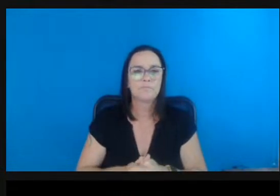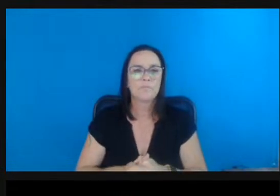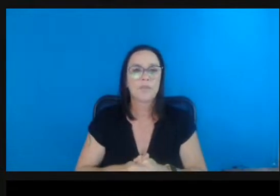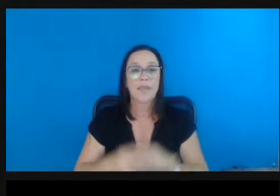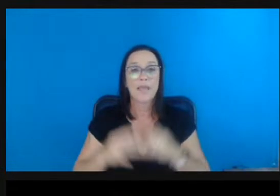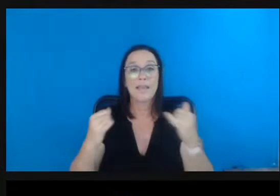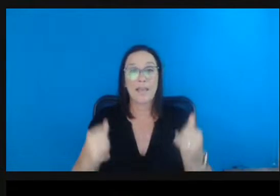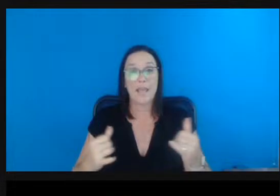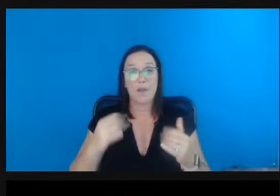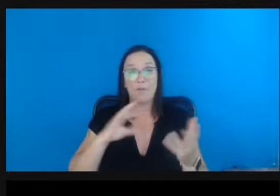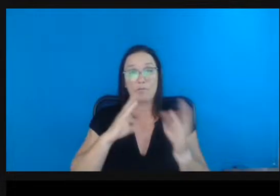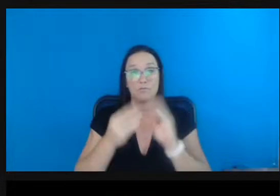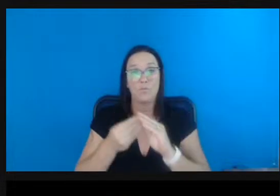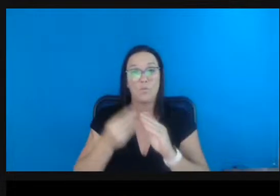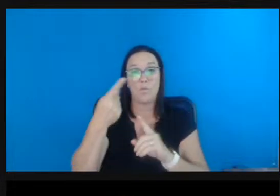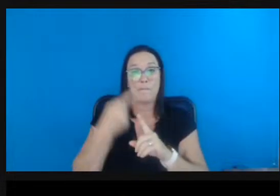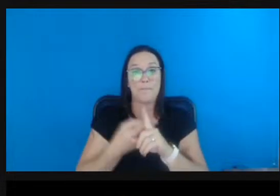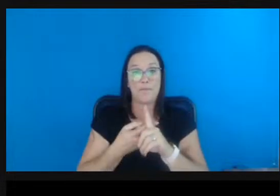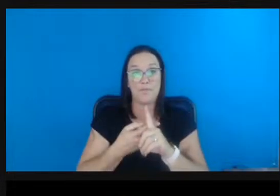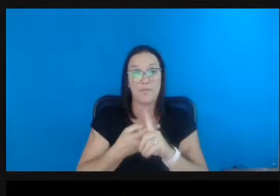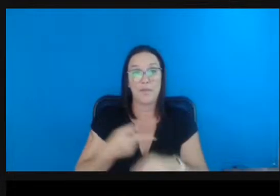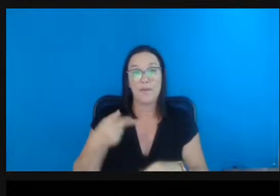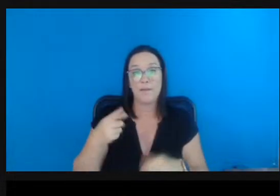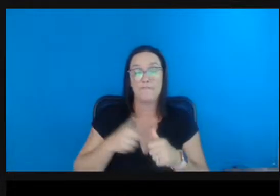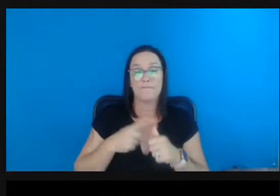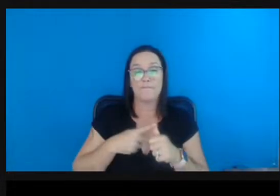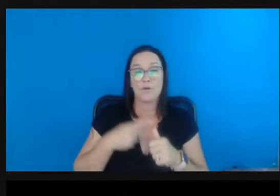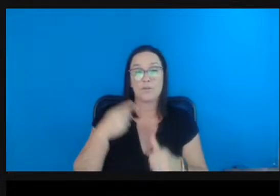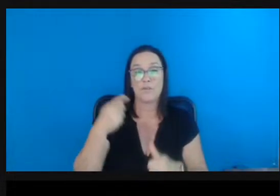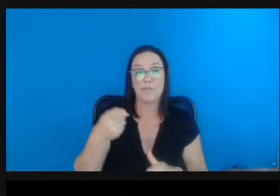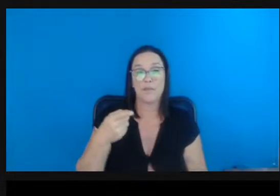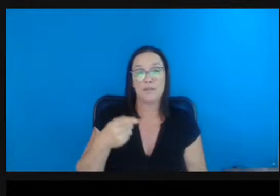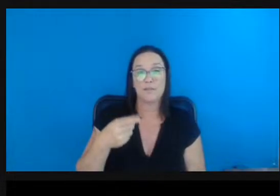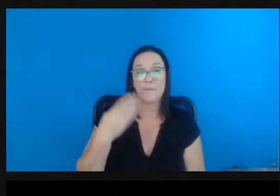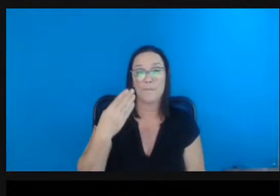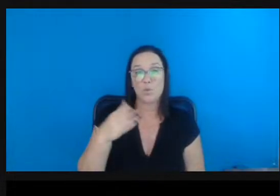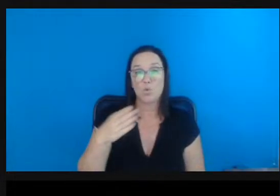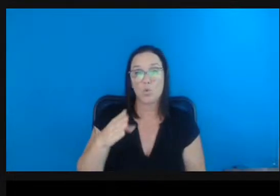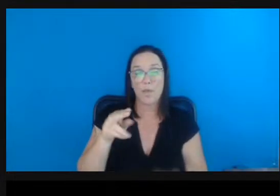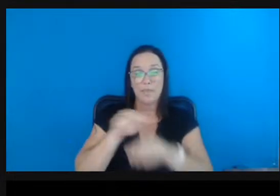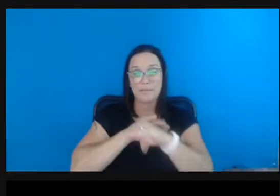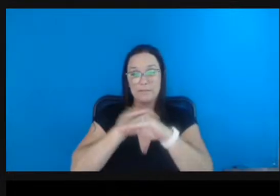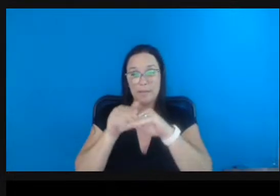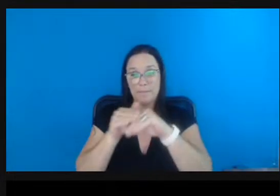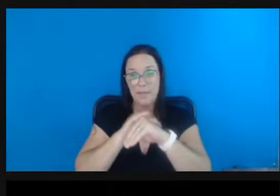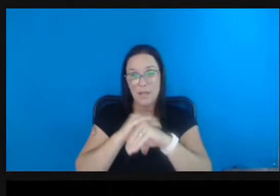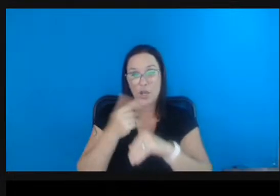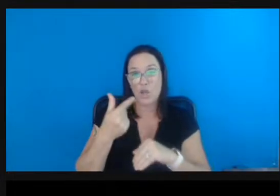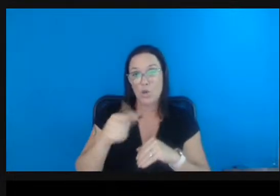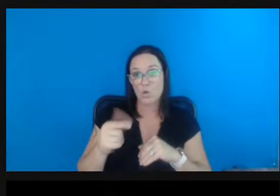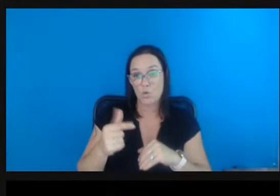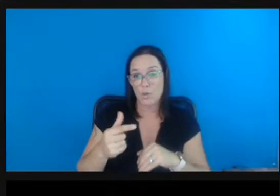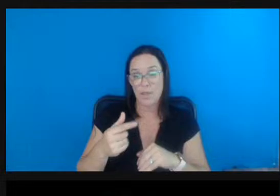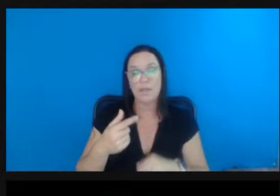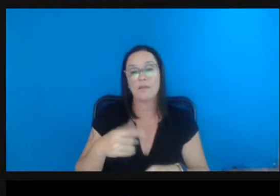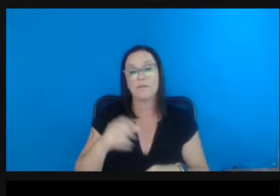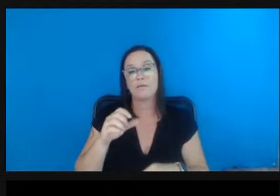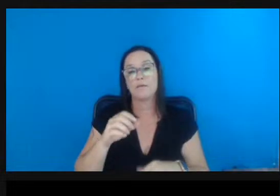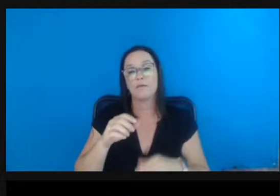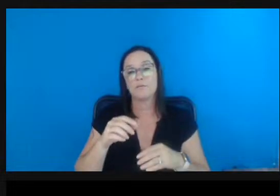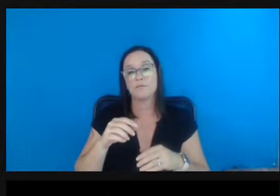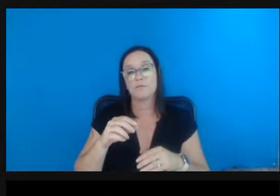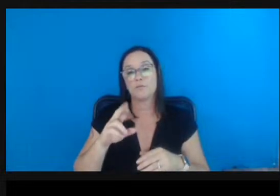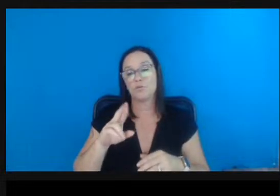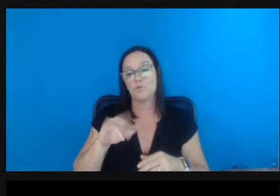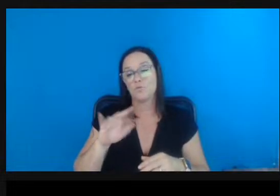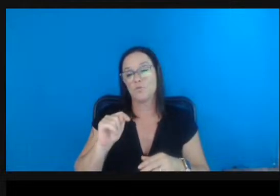now. First, this plot of tilt in blue of the summit and green of the rift zone at Pu'o'o. So here's the Pu'o'o